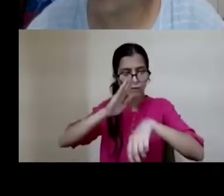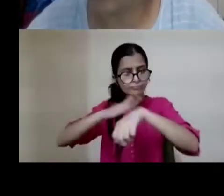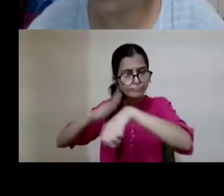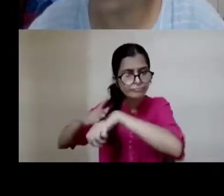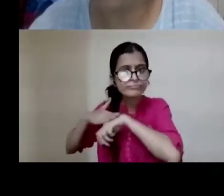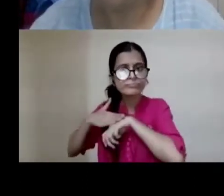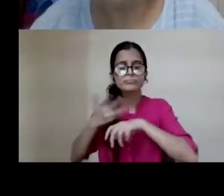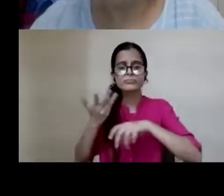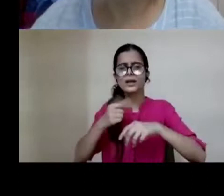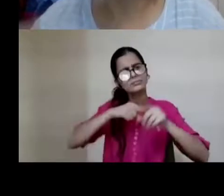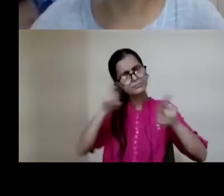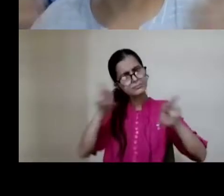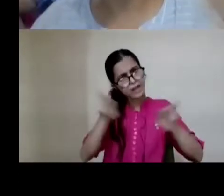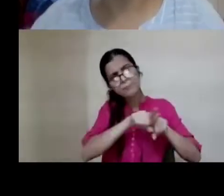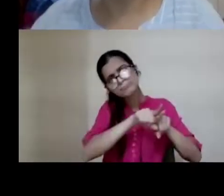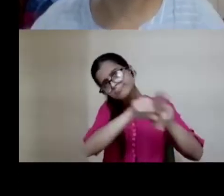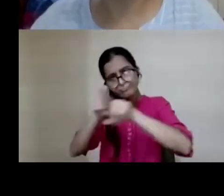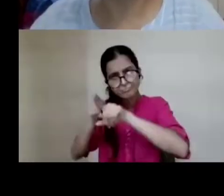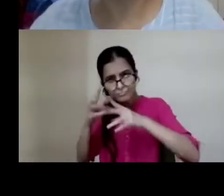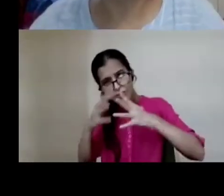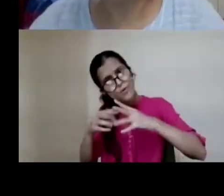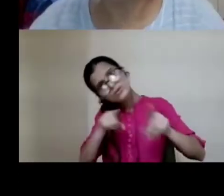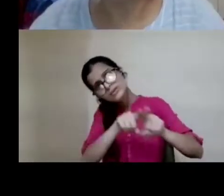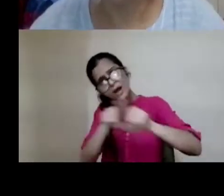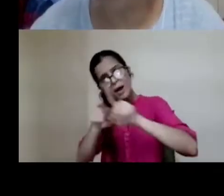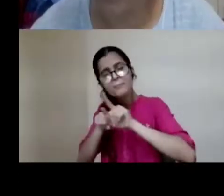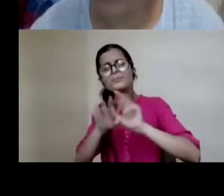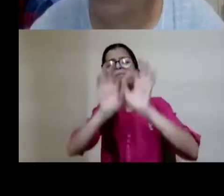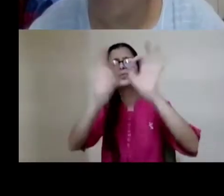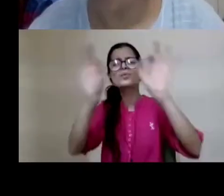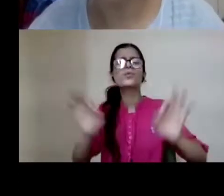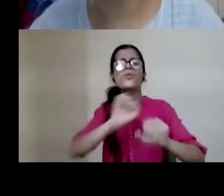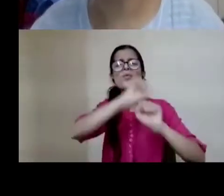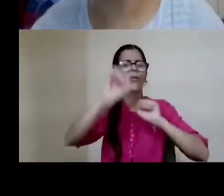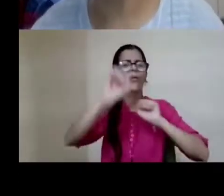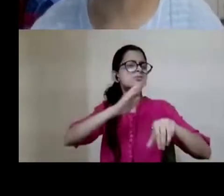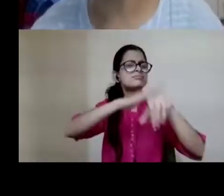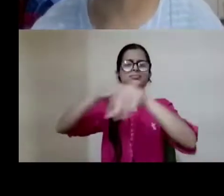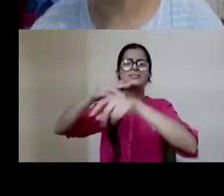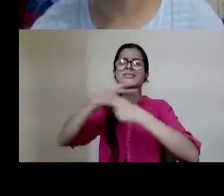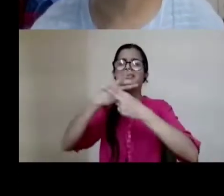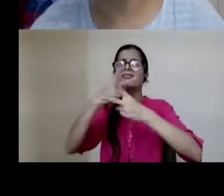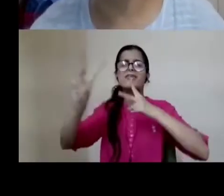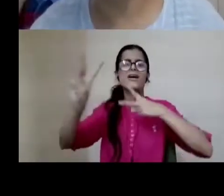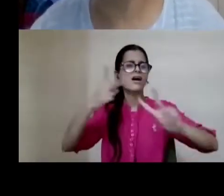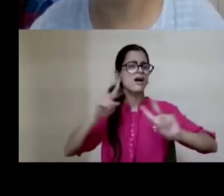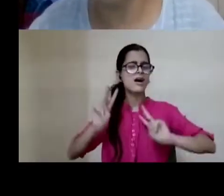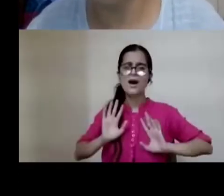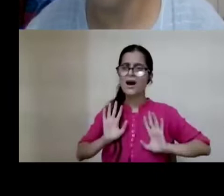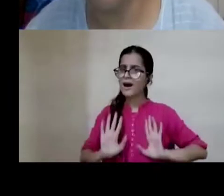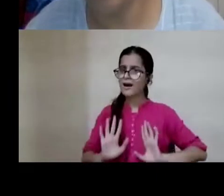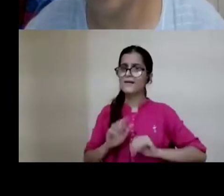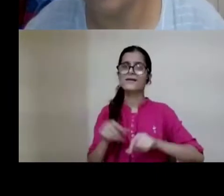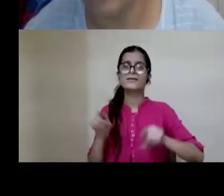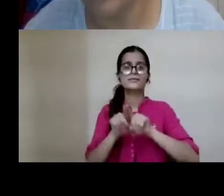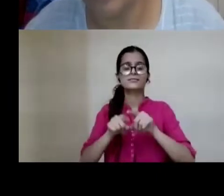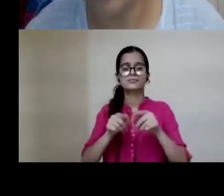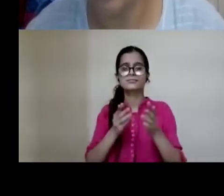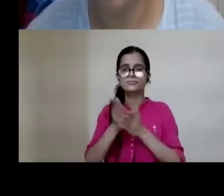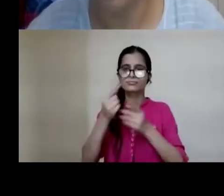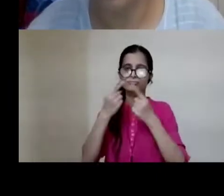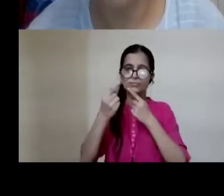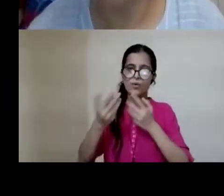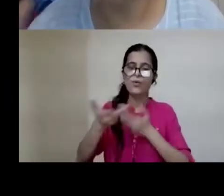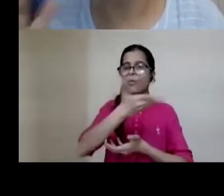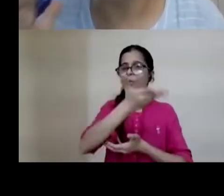for all women. So if inclusion has to happen, you can't talk of some one size fits all feminism.